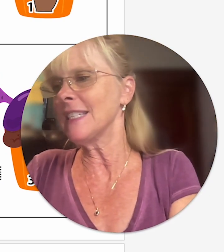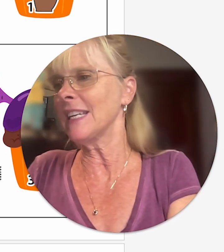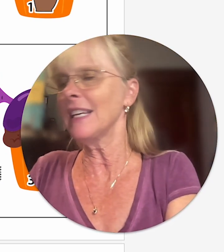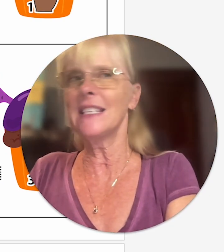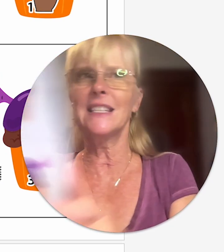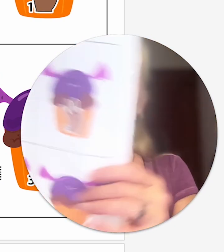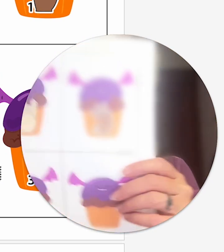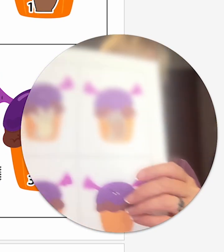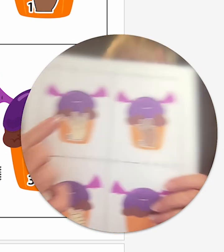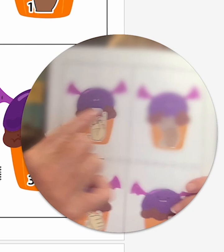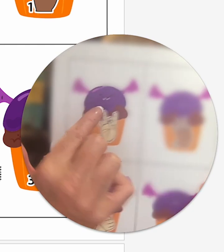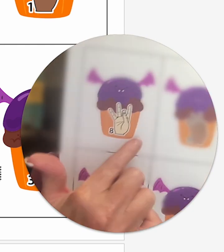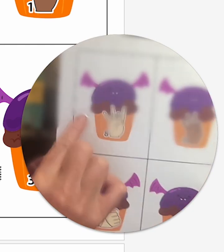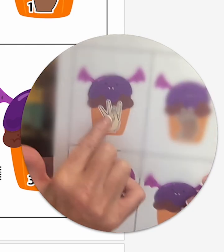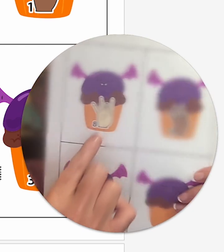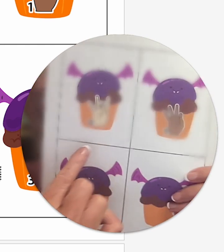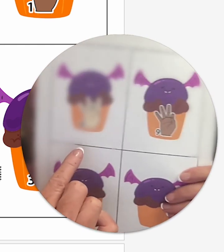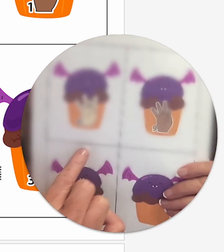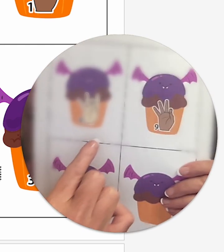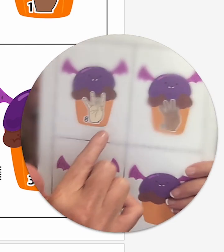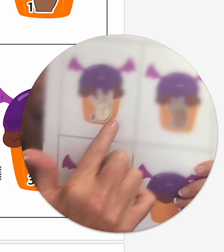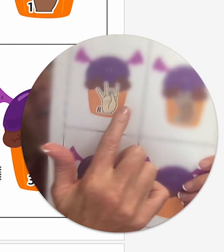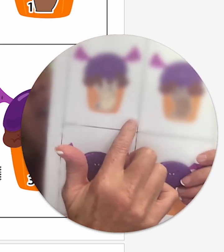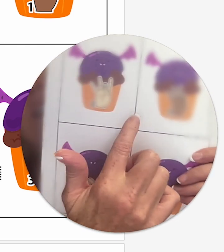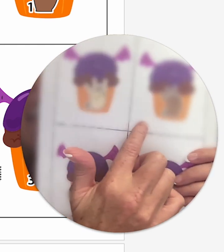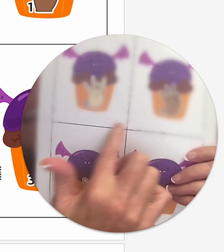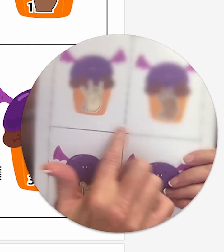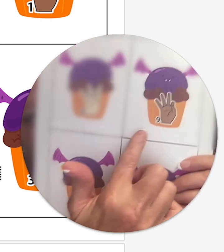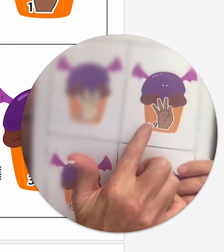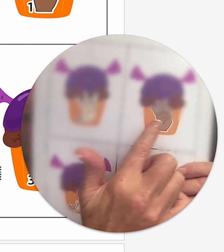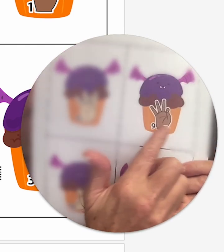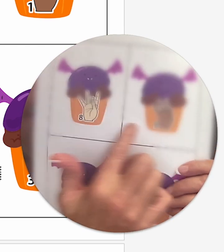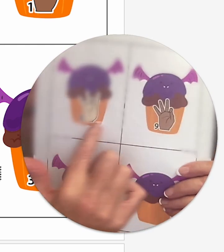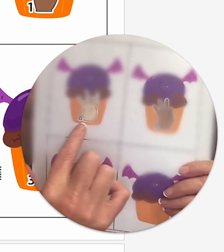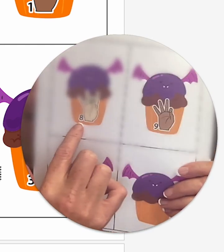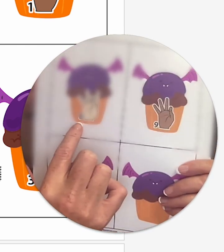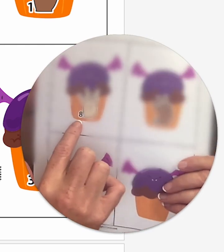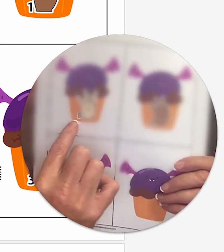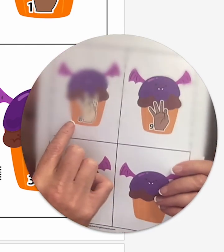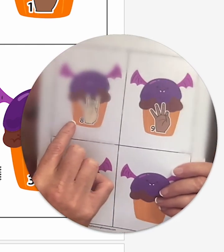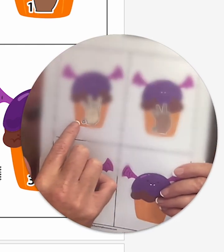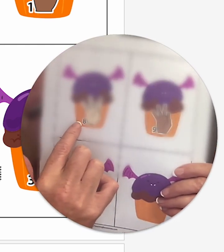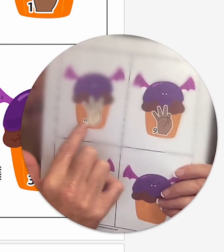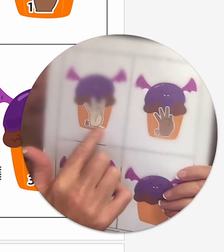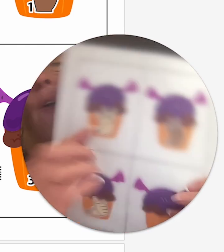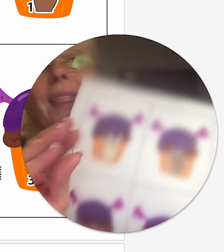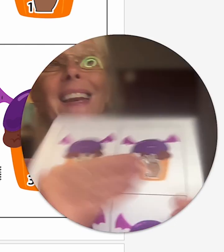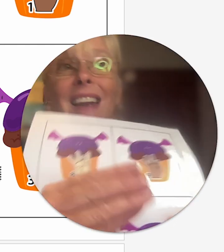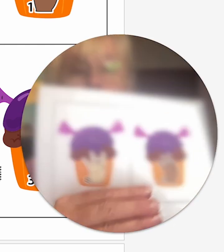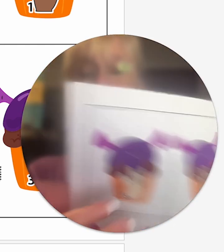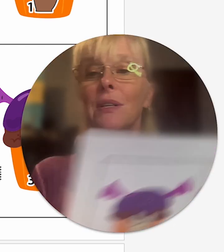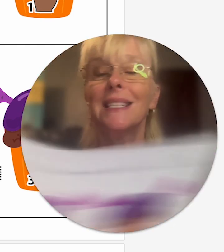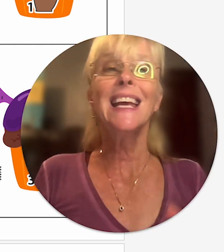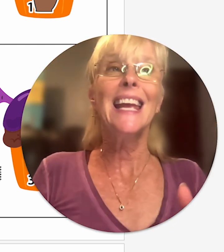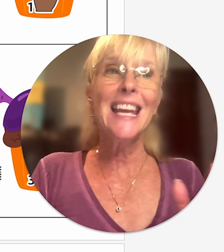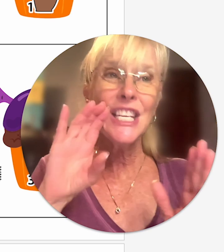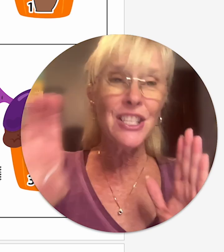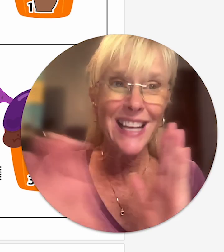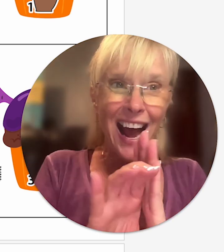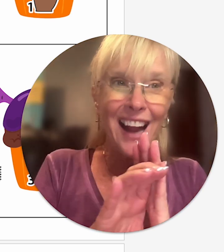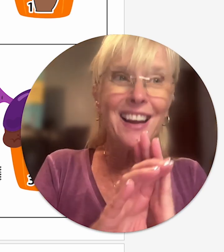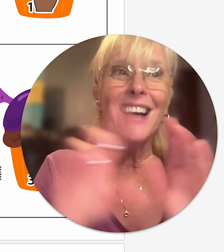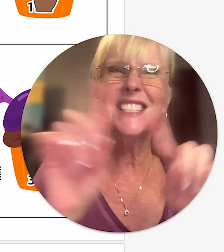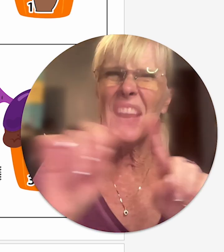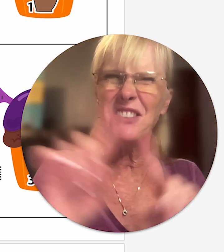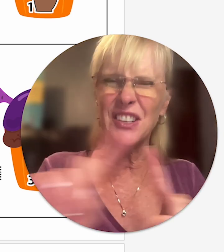fun because the kids then get to take these cupcakes, and you can see the sign language on here for the numbers. Each